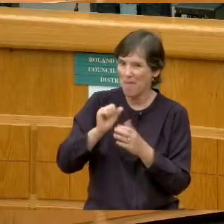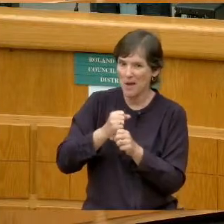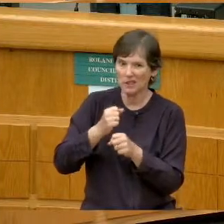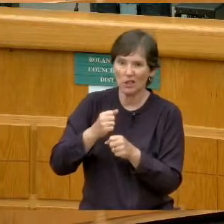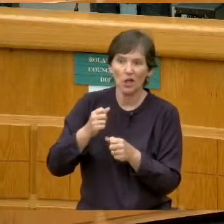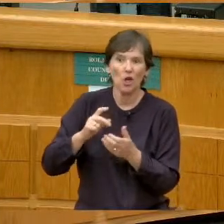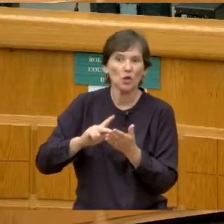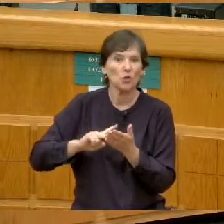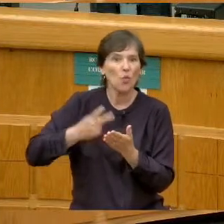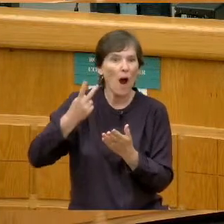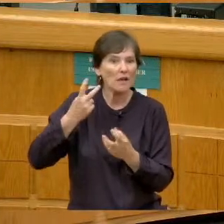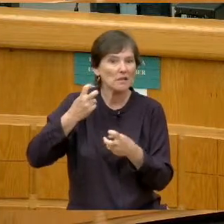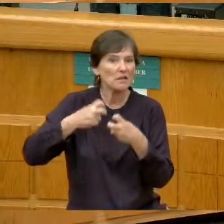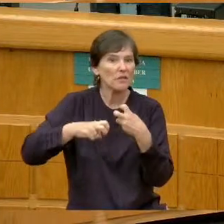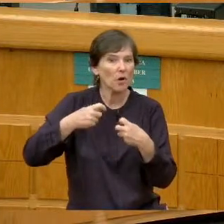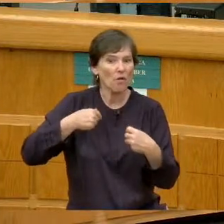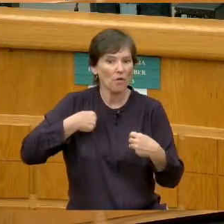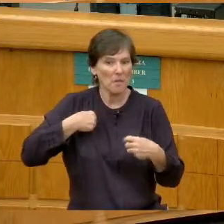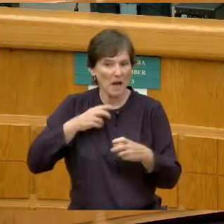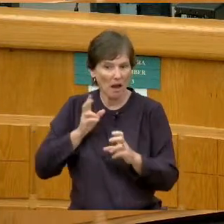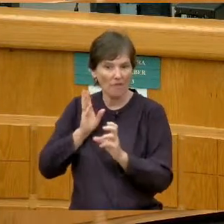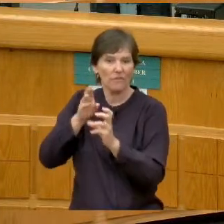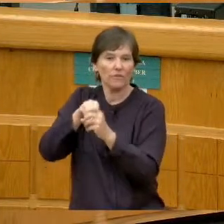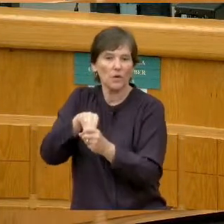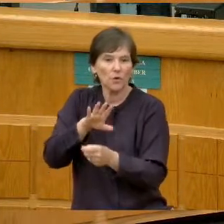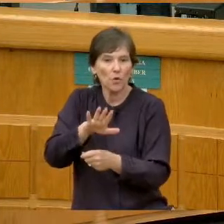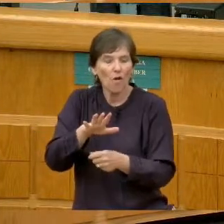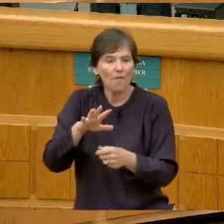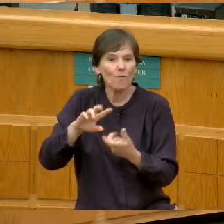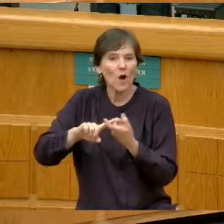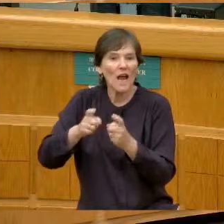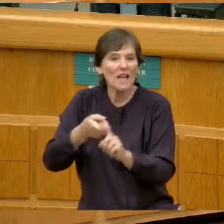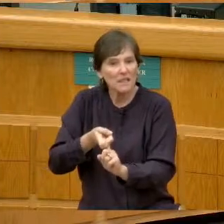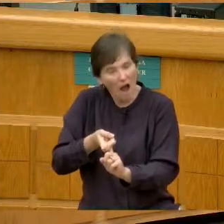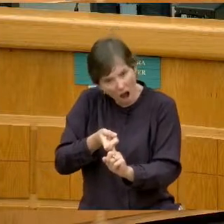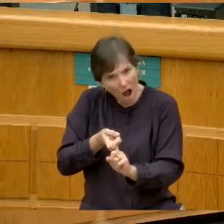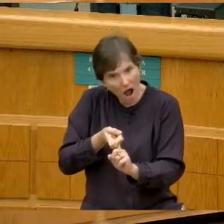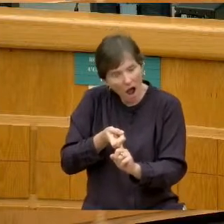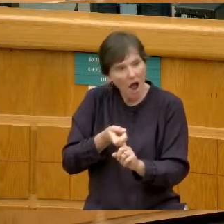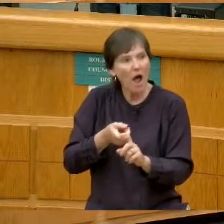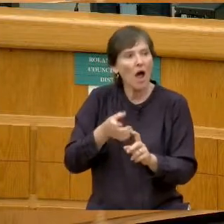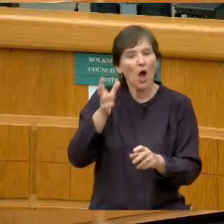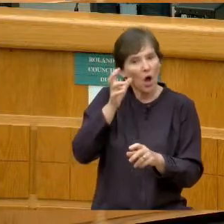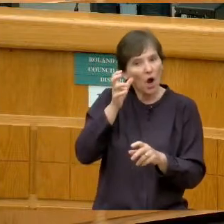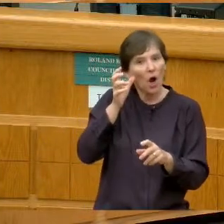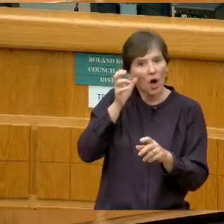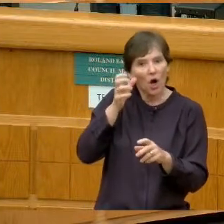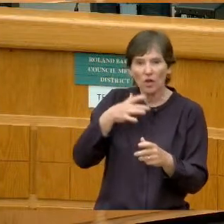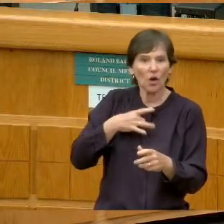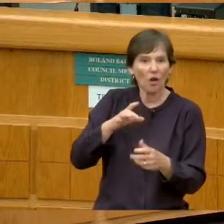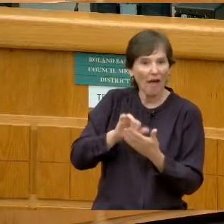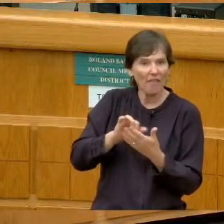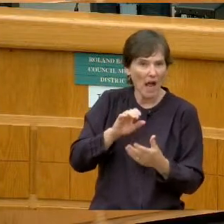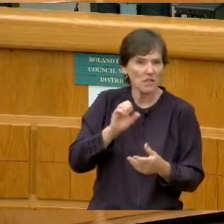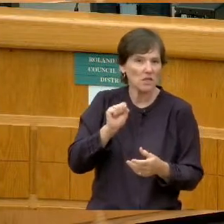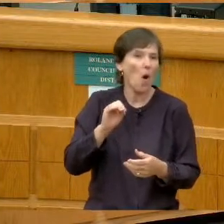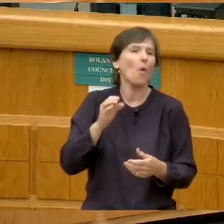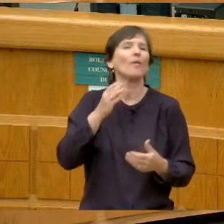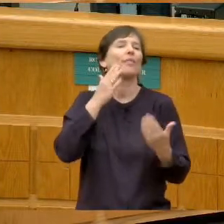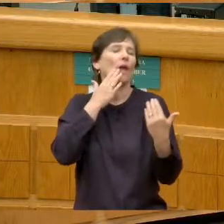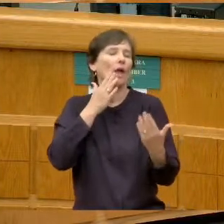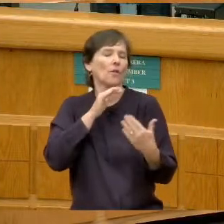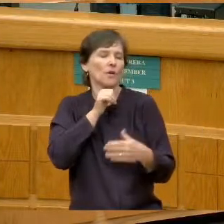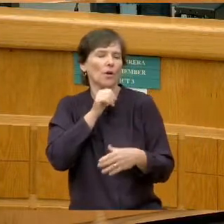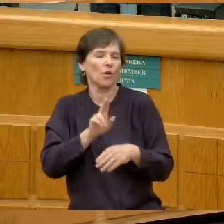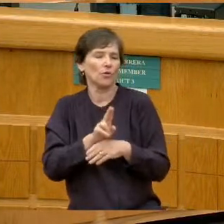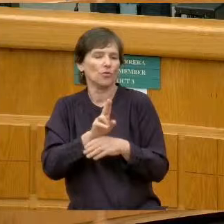friends. I've heard you say that you hate them, and I agree completely. So thanks again for not using them. You